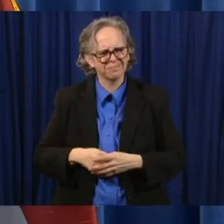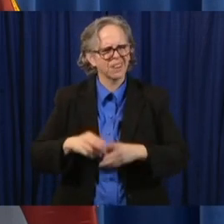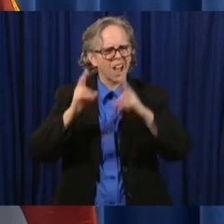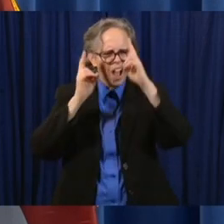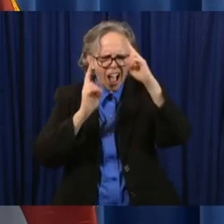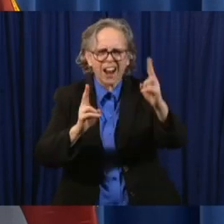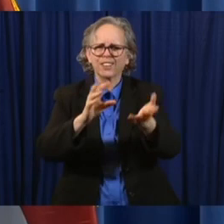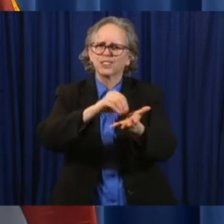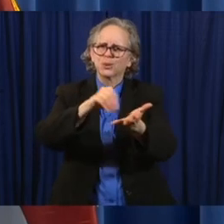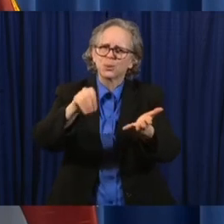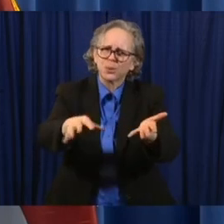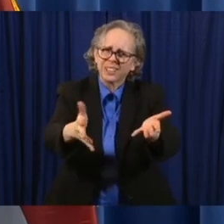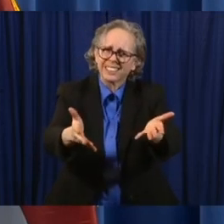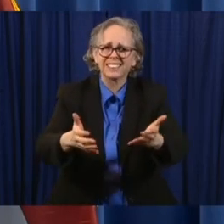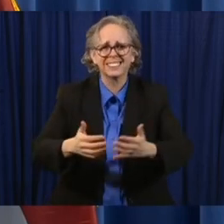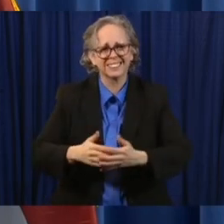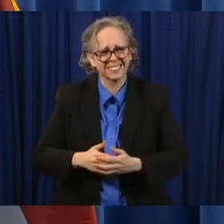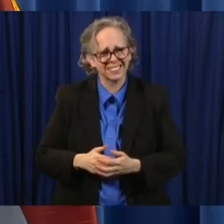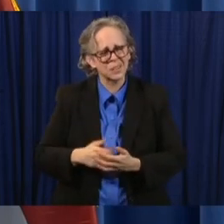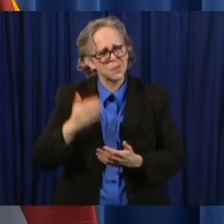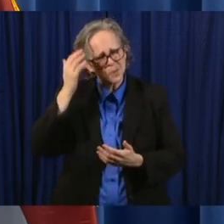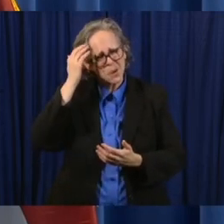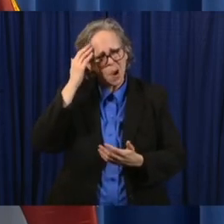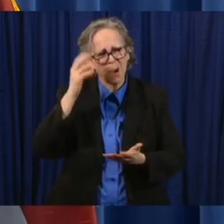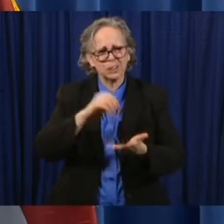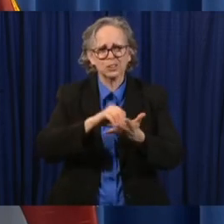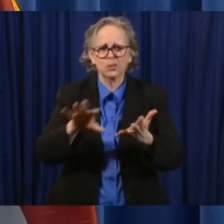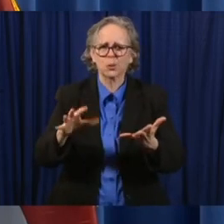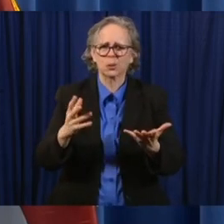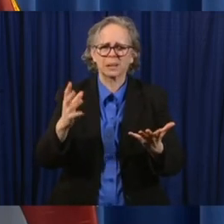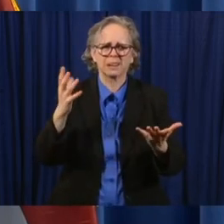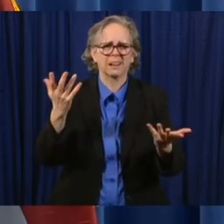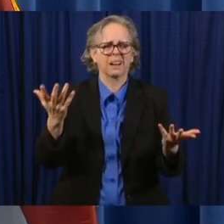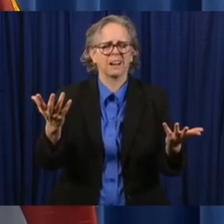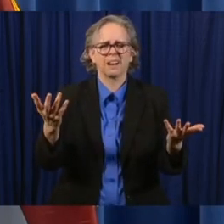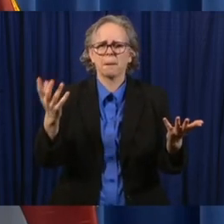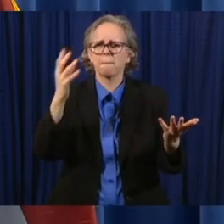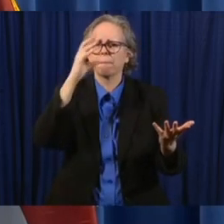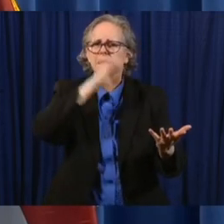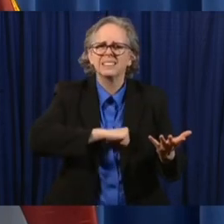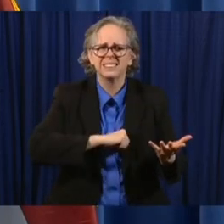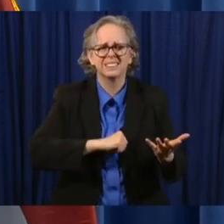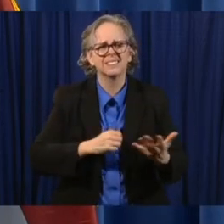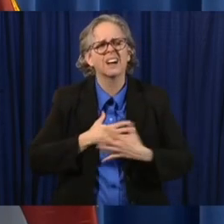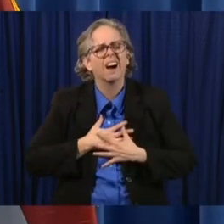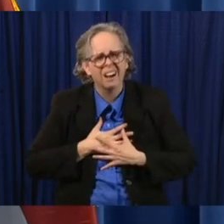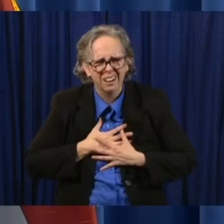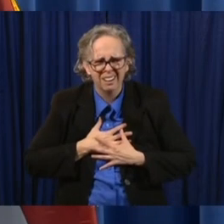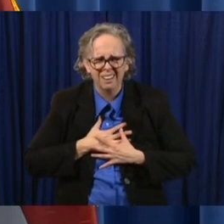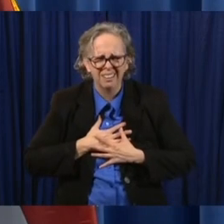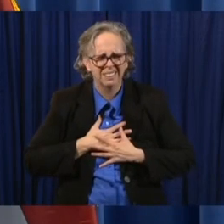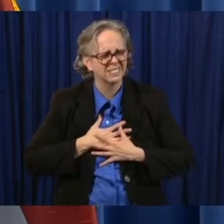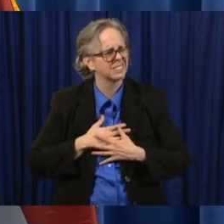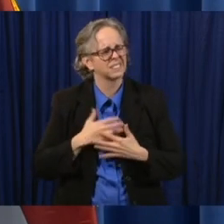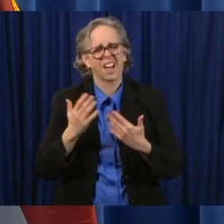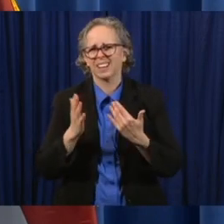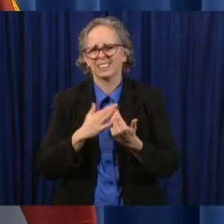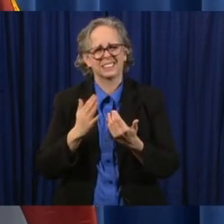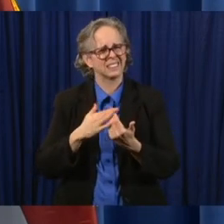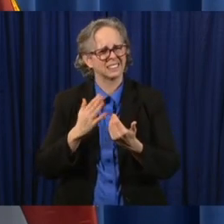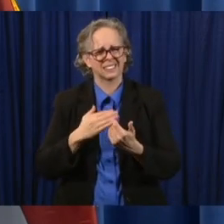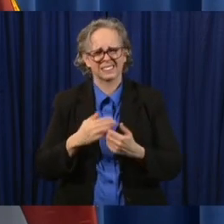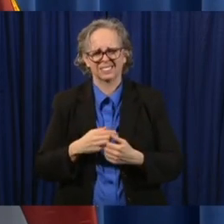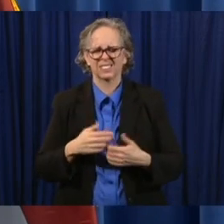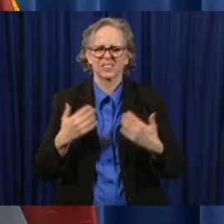compensate students for what they are missing. But it certainly is not going to be easy, and it is it's a